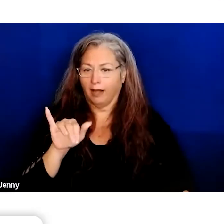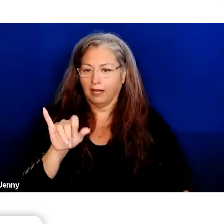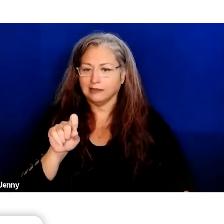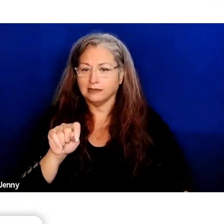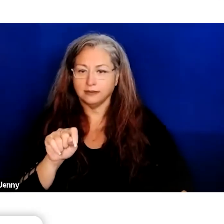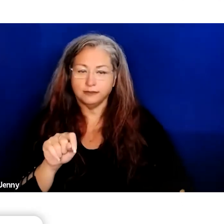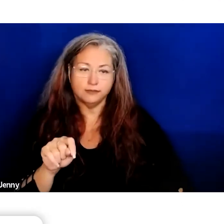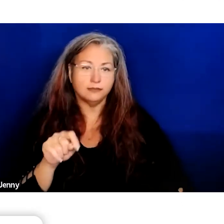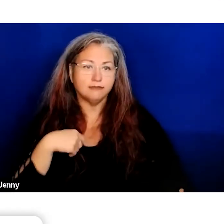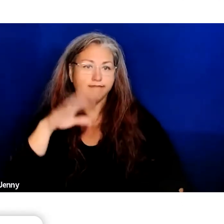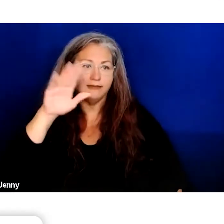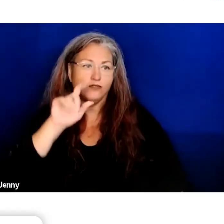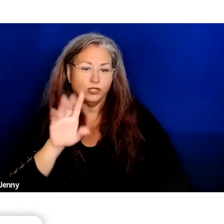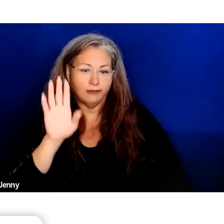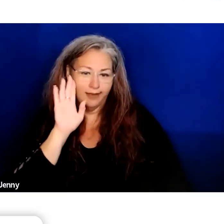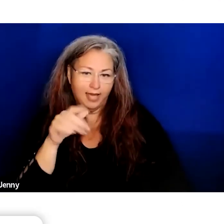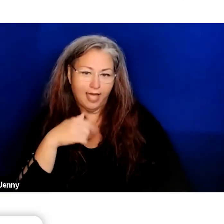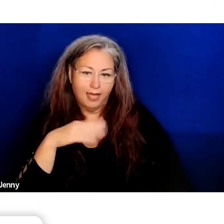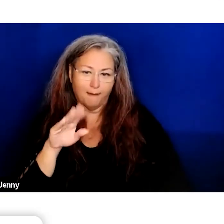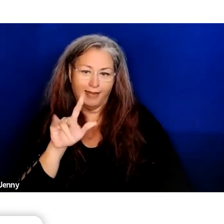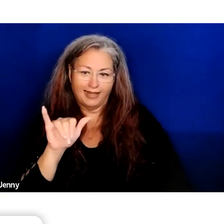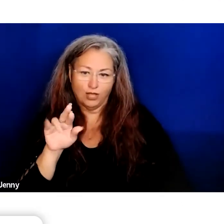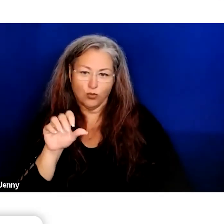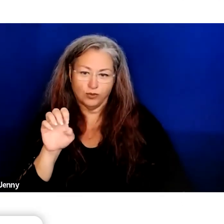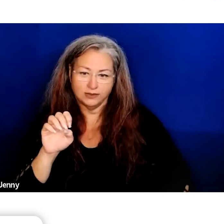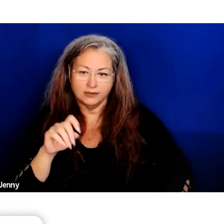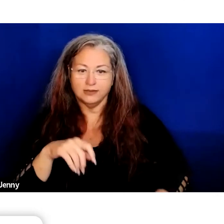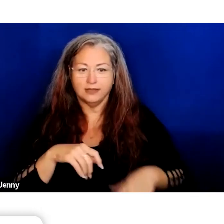I have a question. Hi, I'm Bailey Rose.